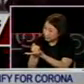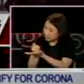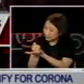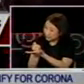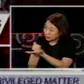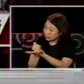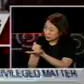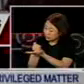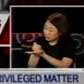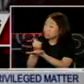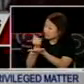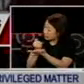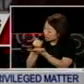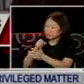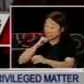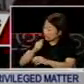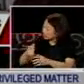But they are not taxable.